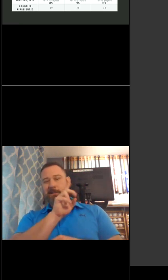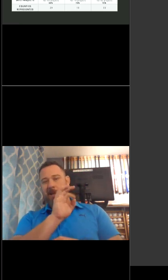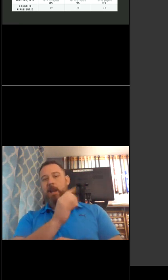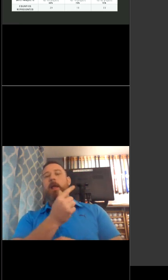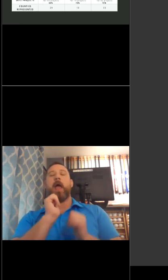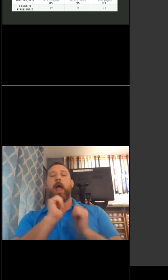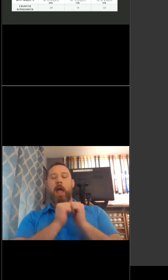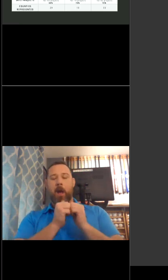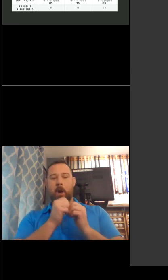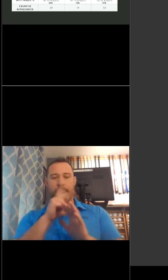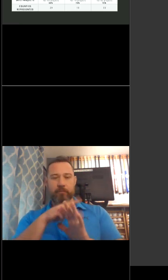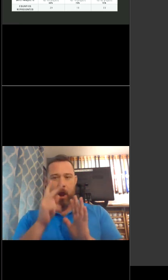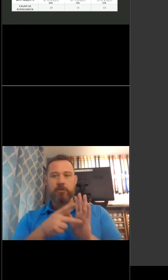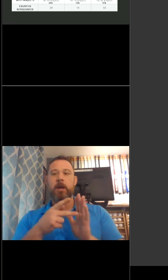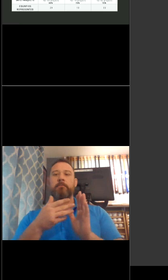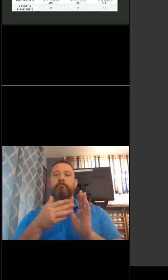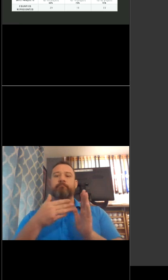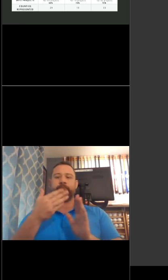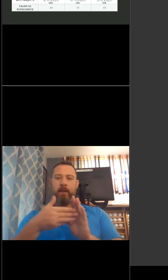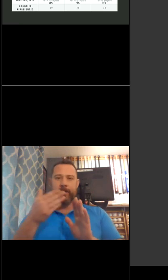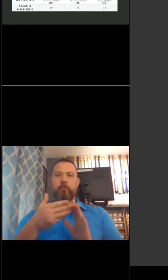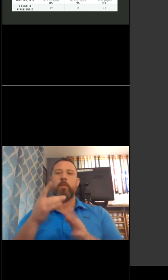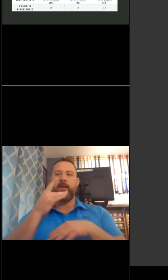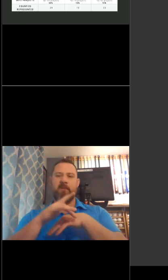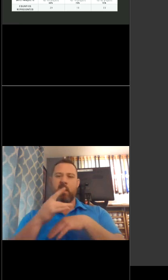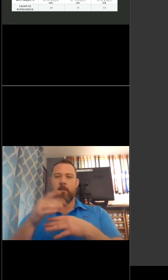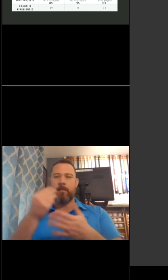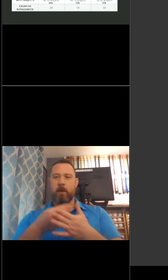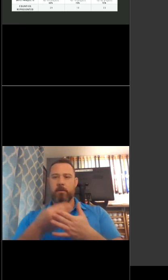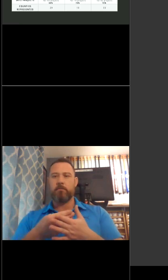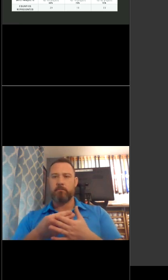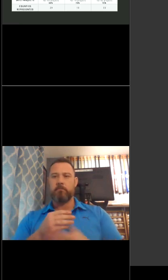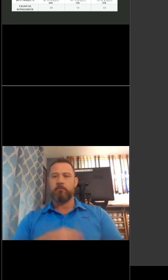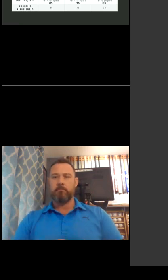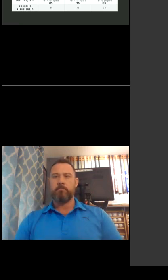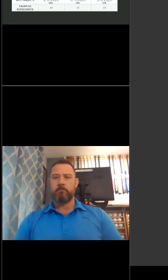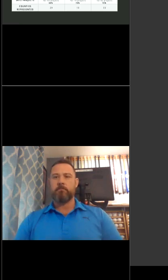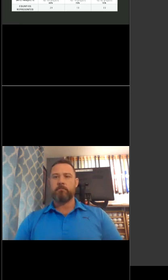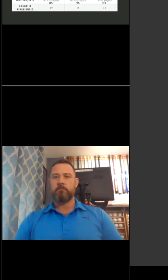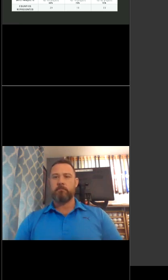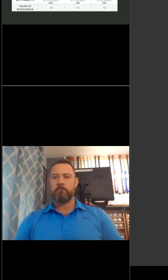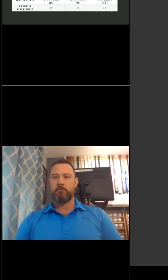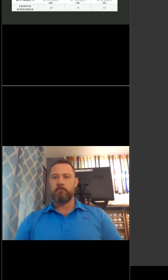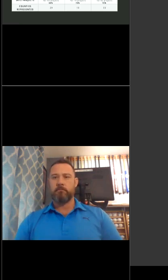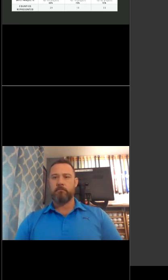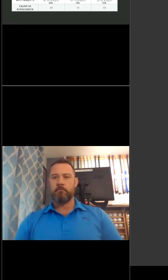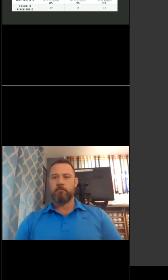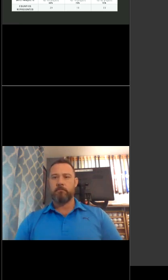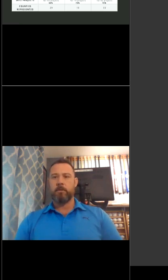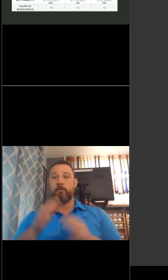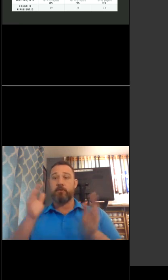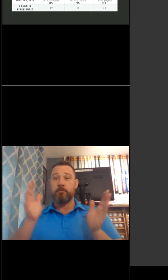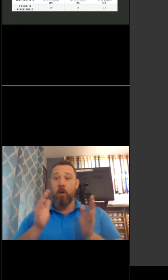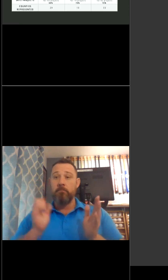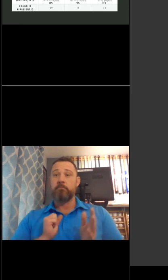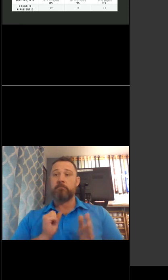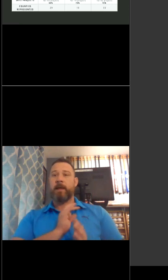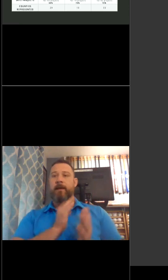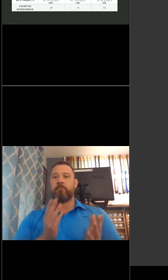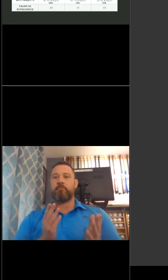the project can be delivered with the available funding. For the small urban and rural component, staff is recommending